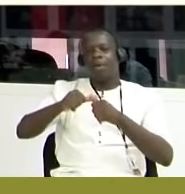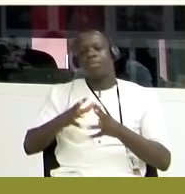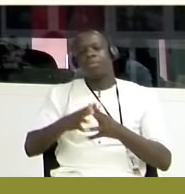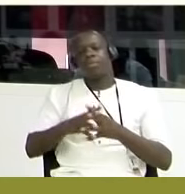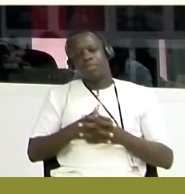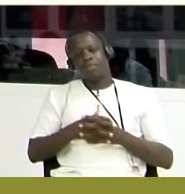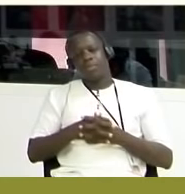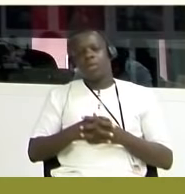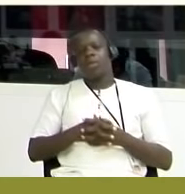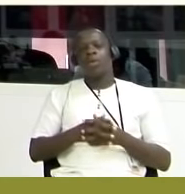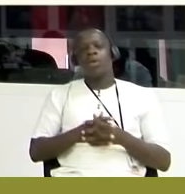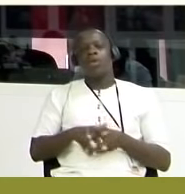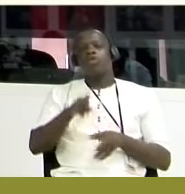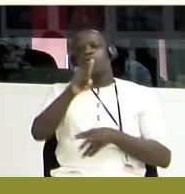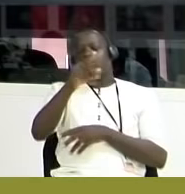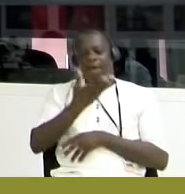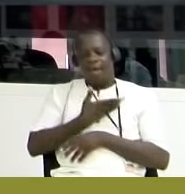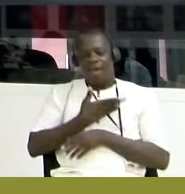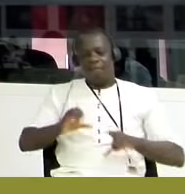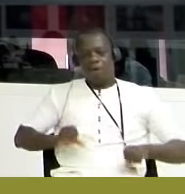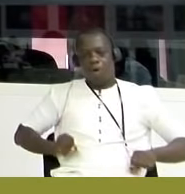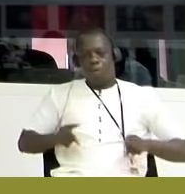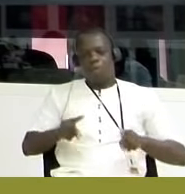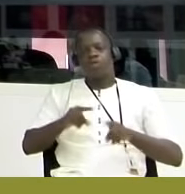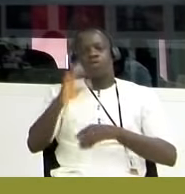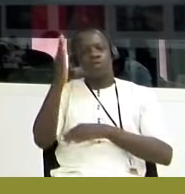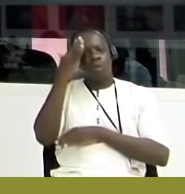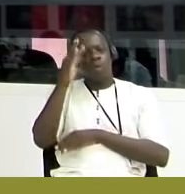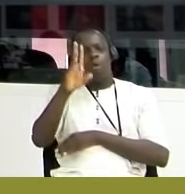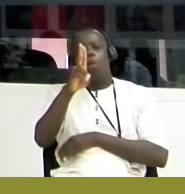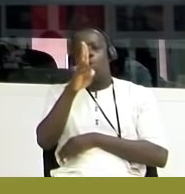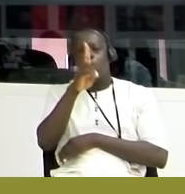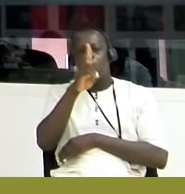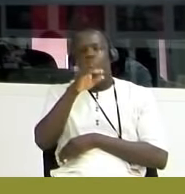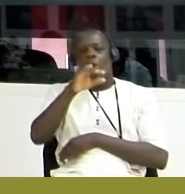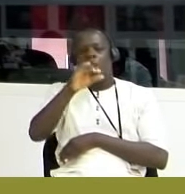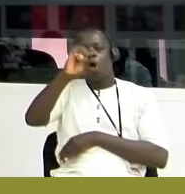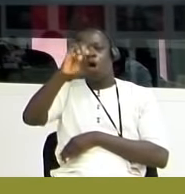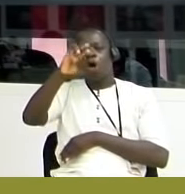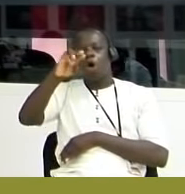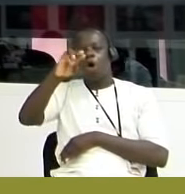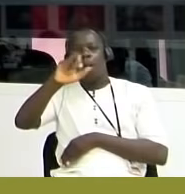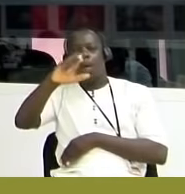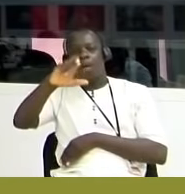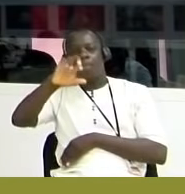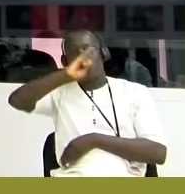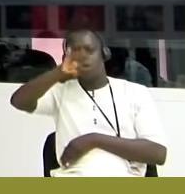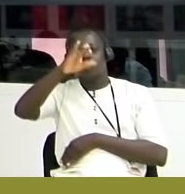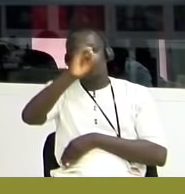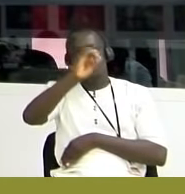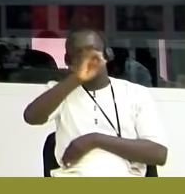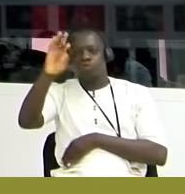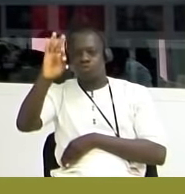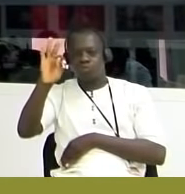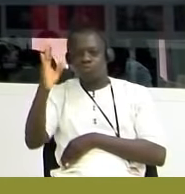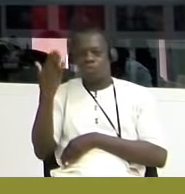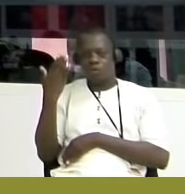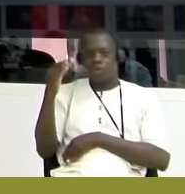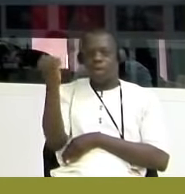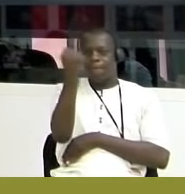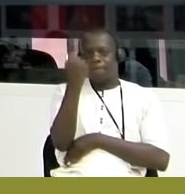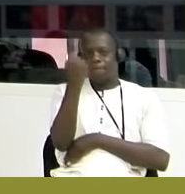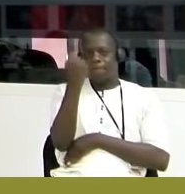know who Omar Jouf was because of that meeting, correct? Yes. We'll come back to that.